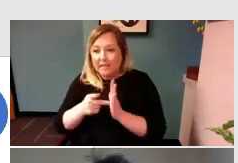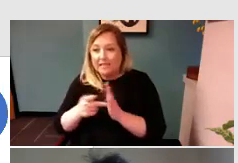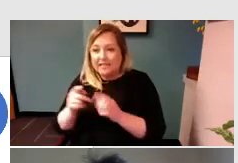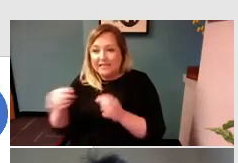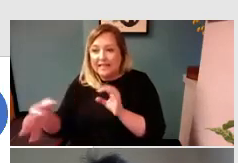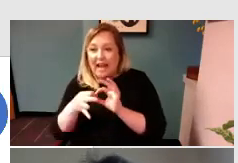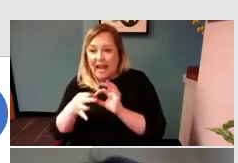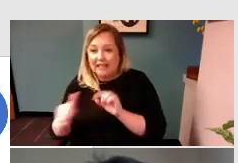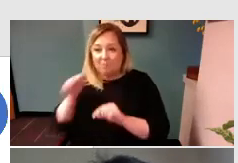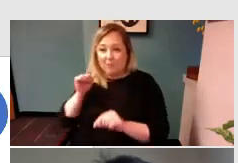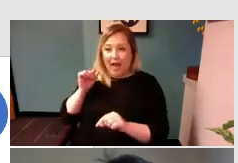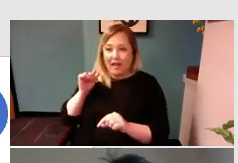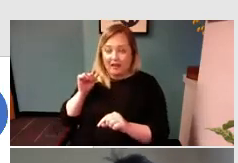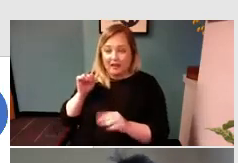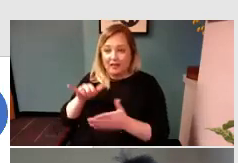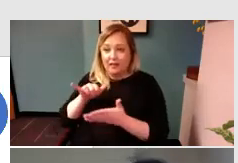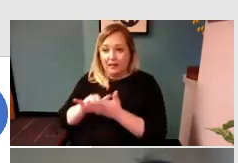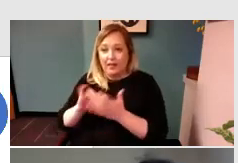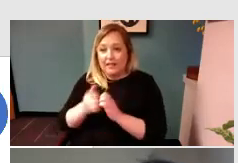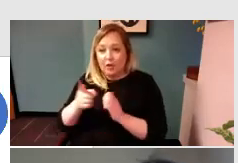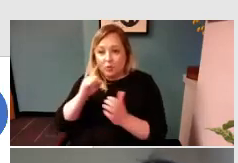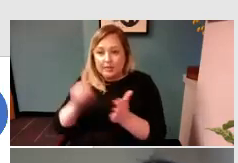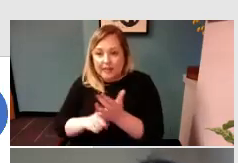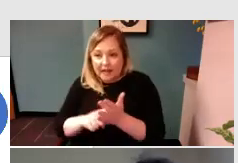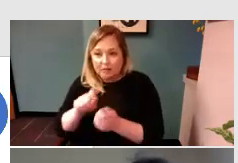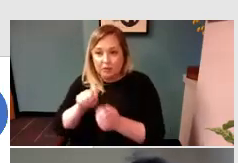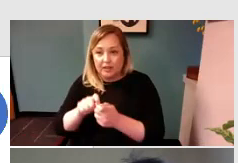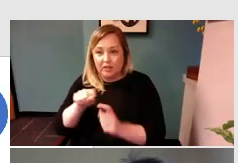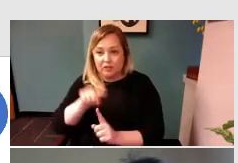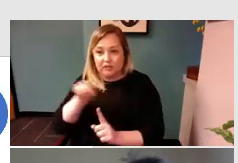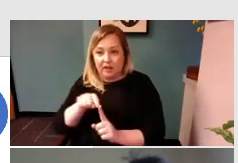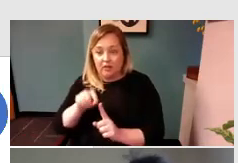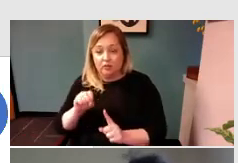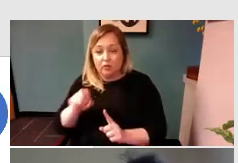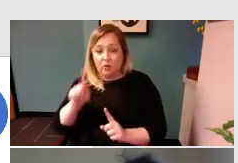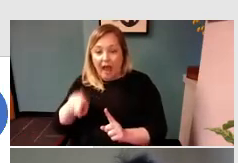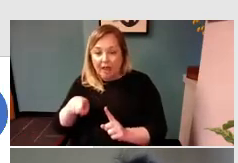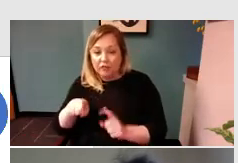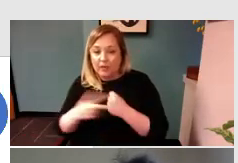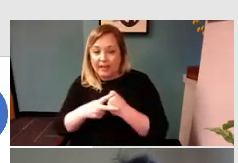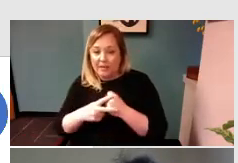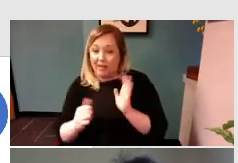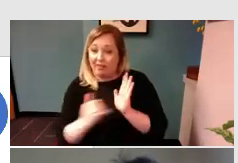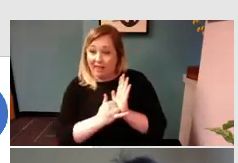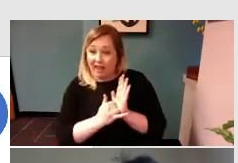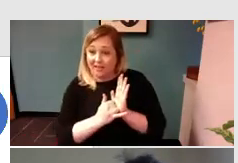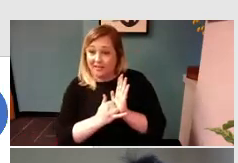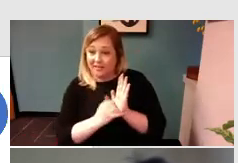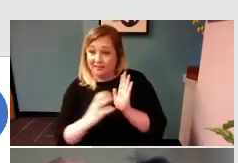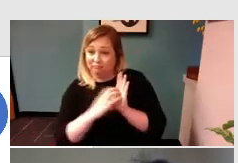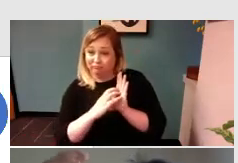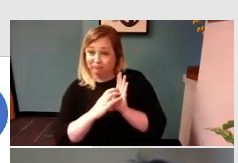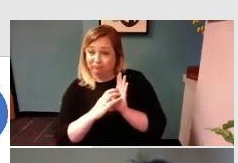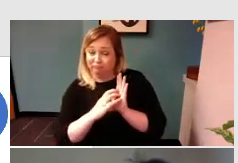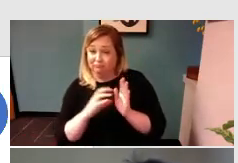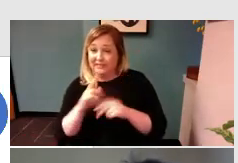how we detect a particular cycle. So we need to maintain this particular architecture. We can maintain this particular